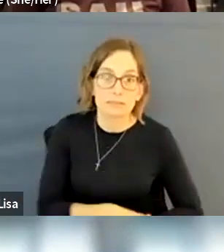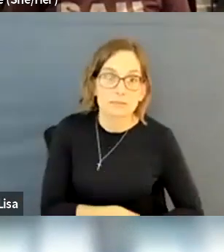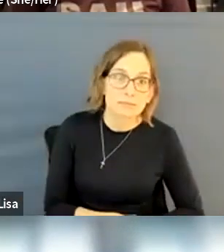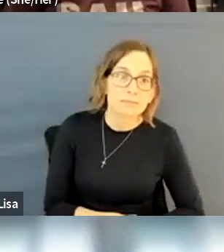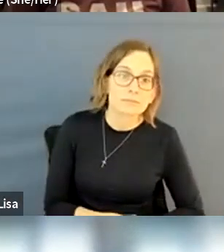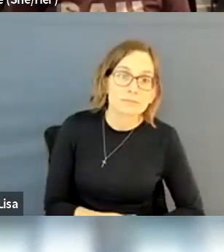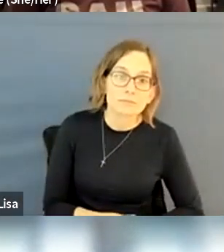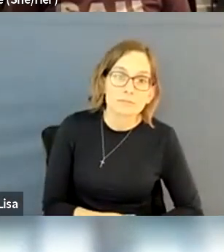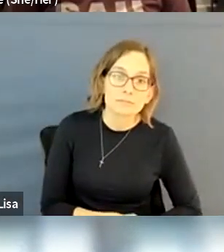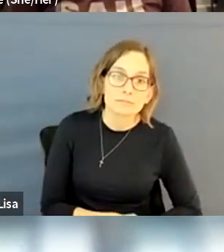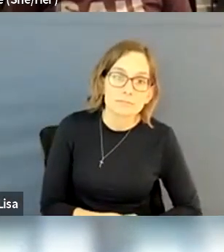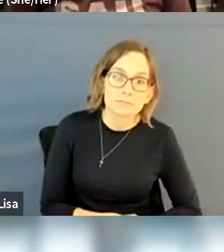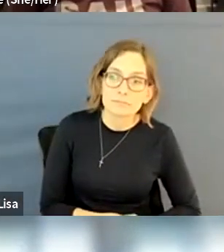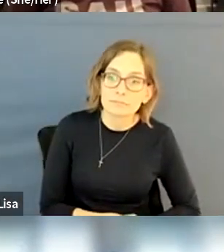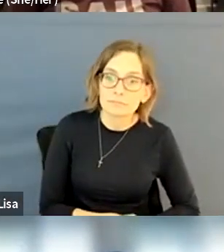Thanks.